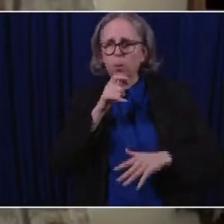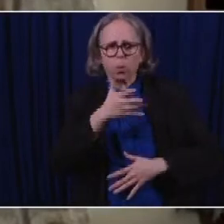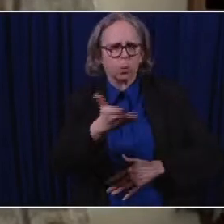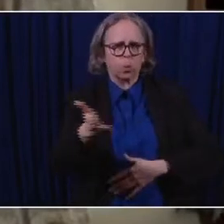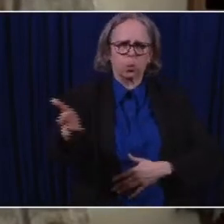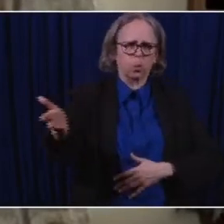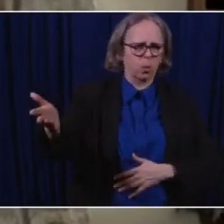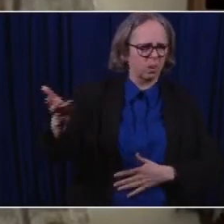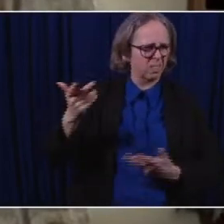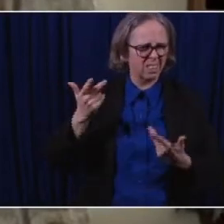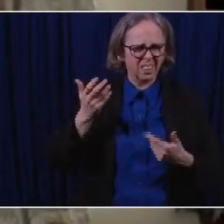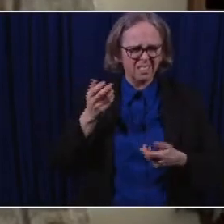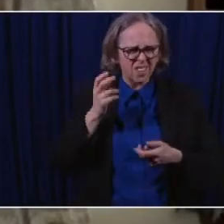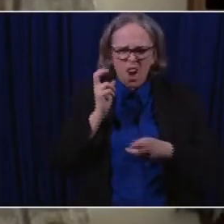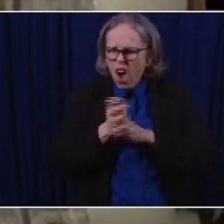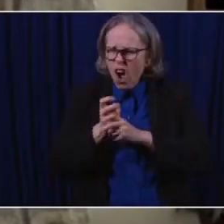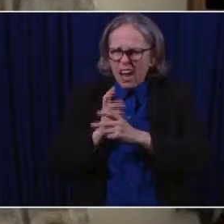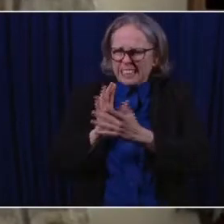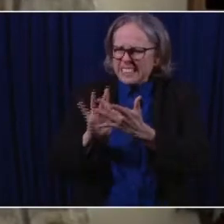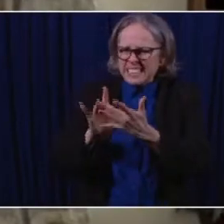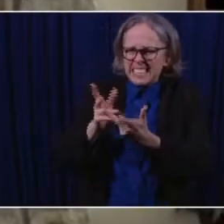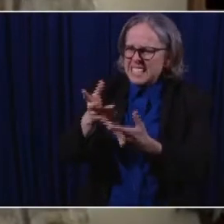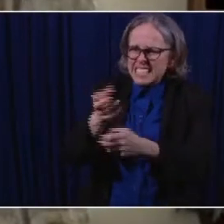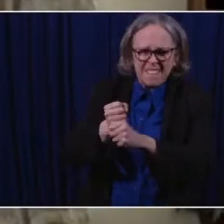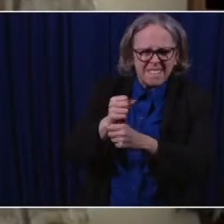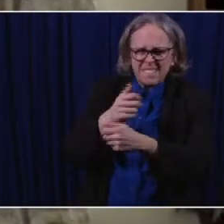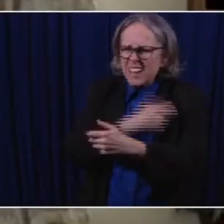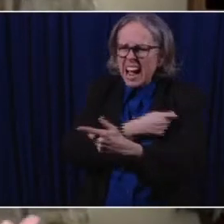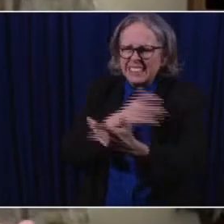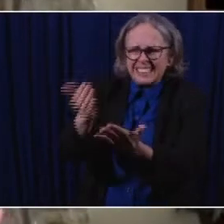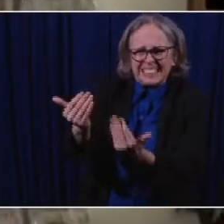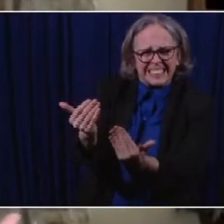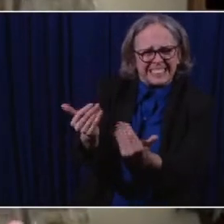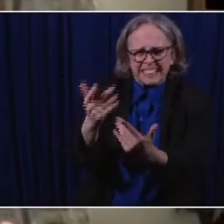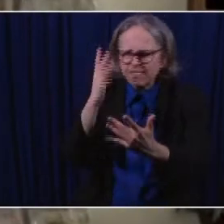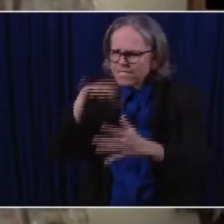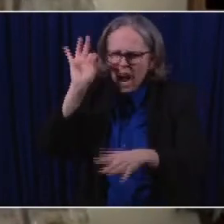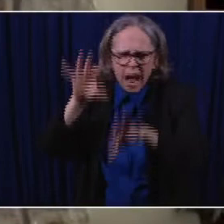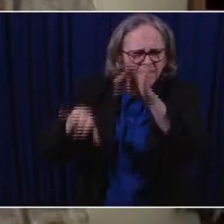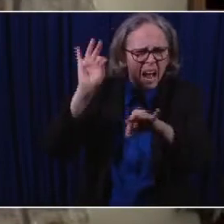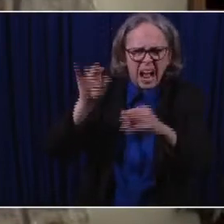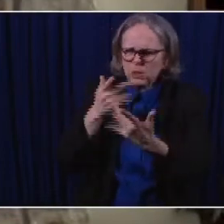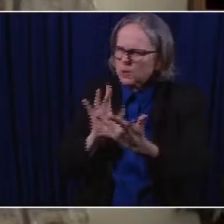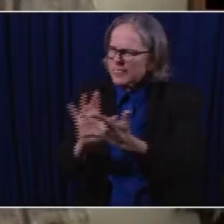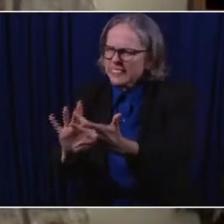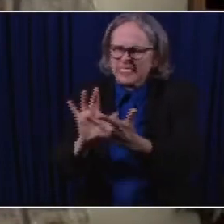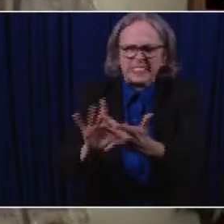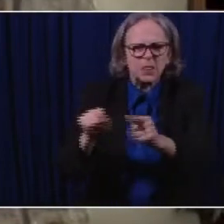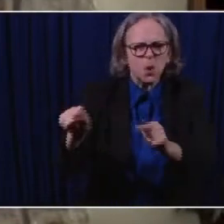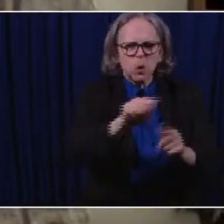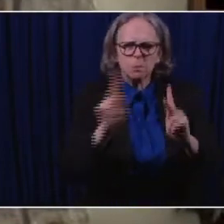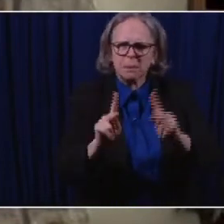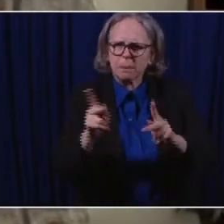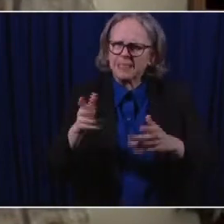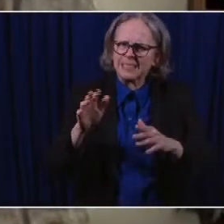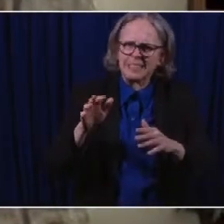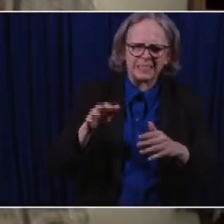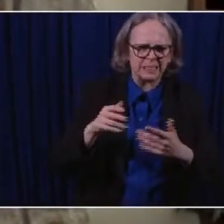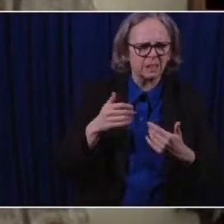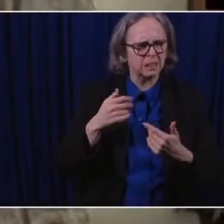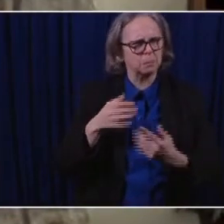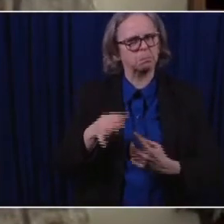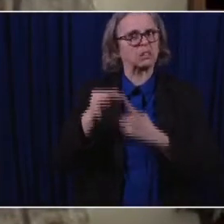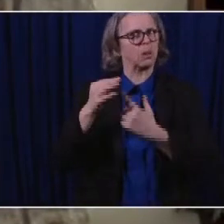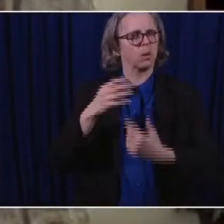for them to get the vaccine, we're going to continue to work on getting the vaccine to them, particularly those people who are the older people